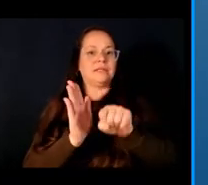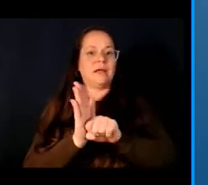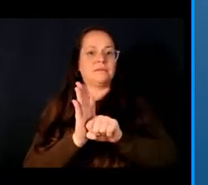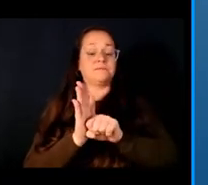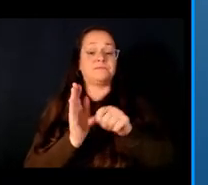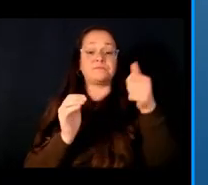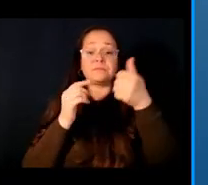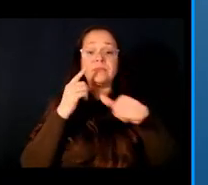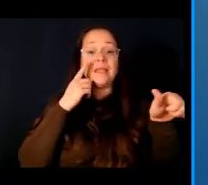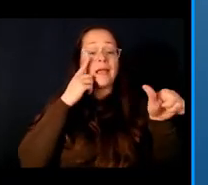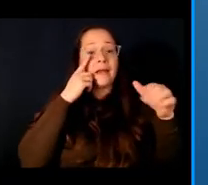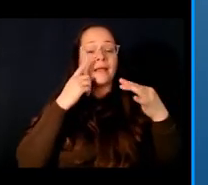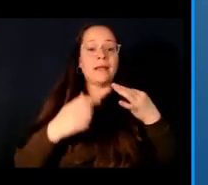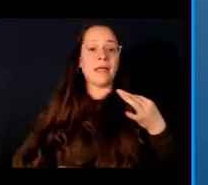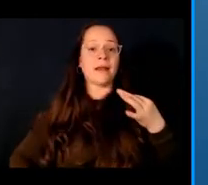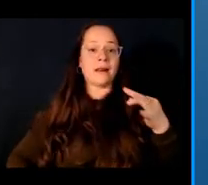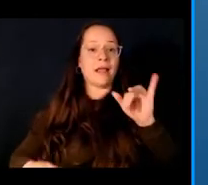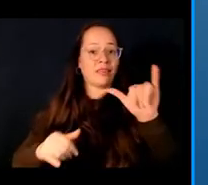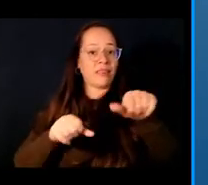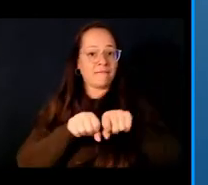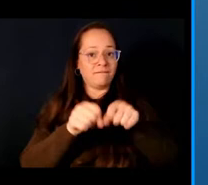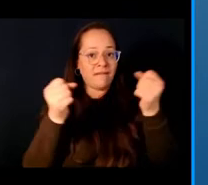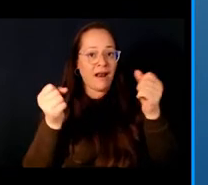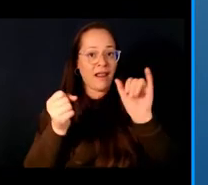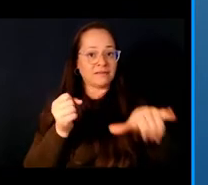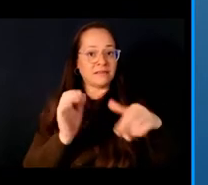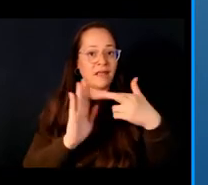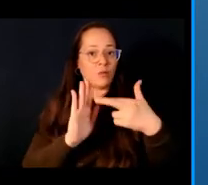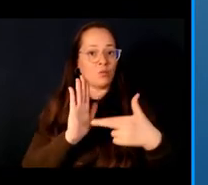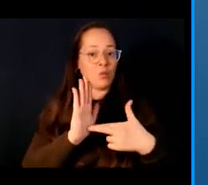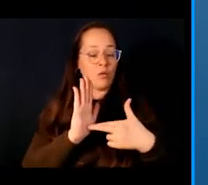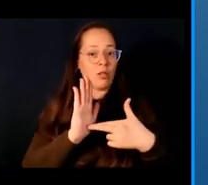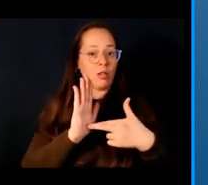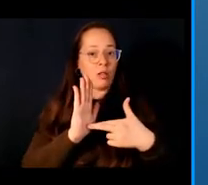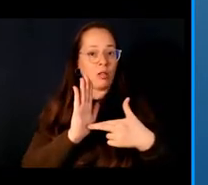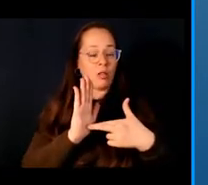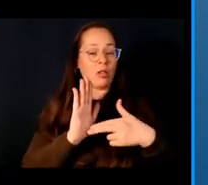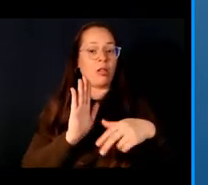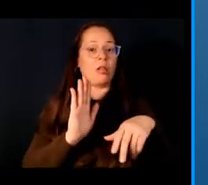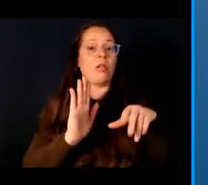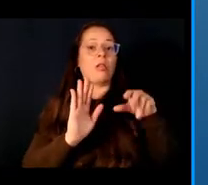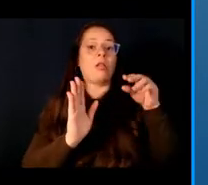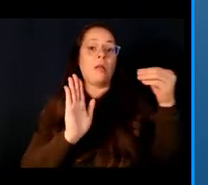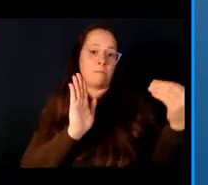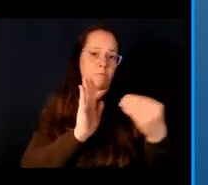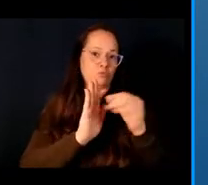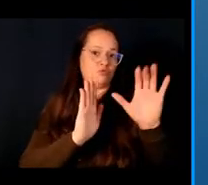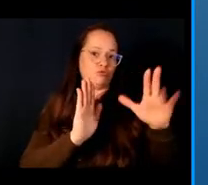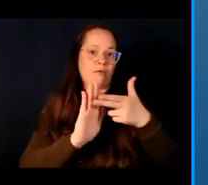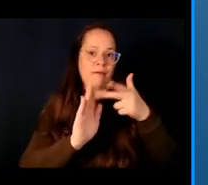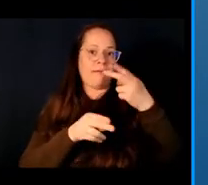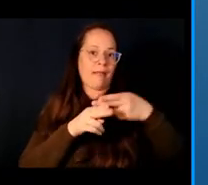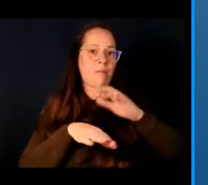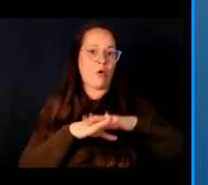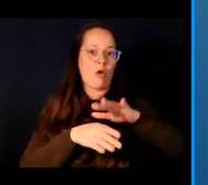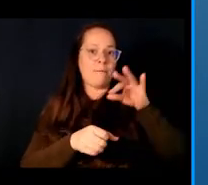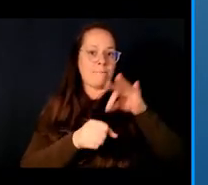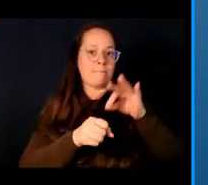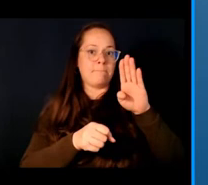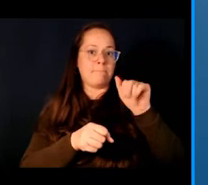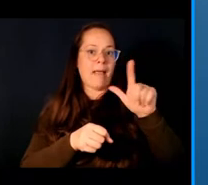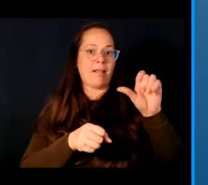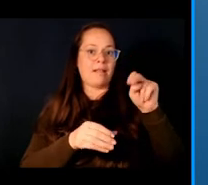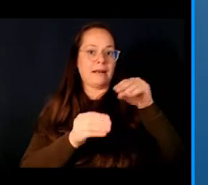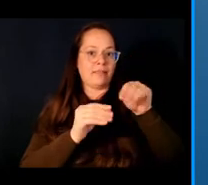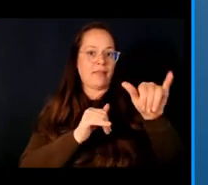candidate that violates that rule and puts their name on The Ballot or campaigns in the state that is violating the